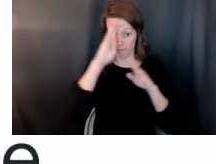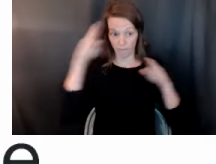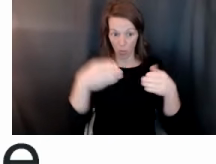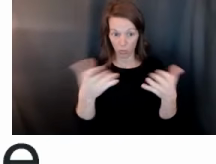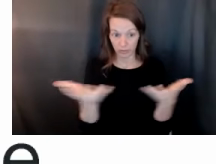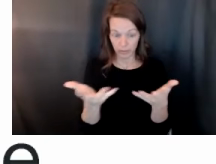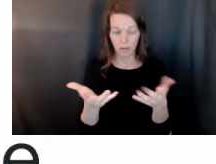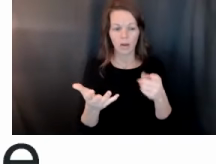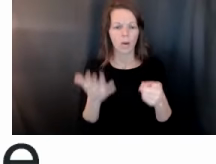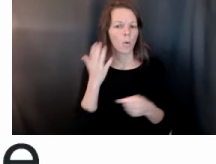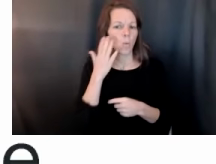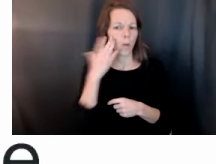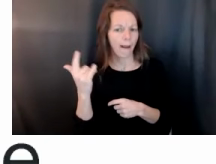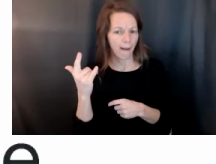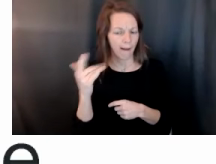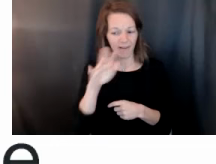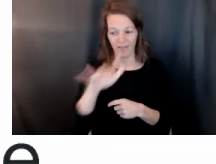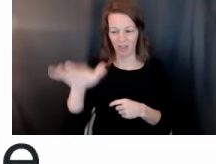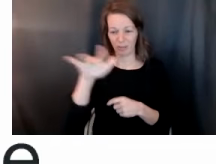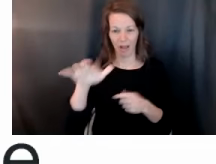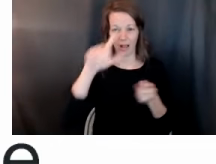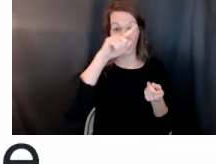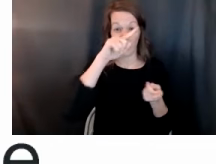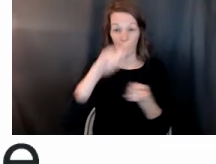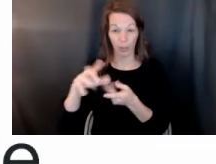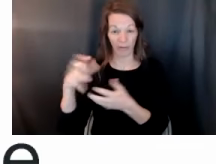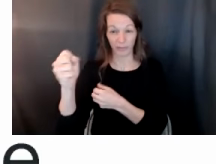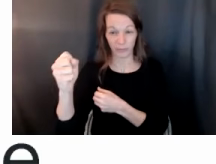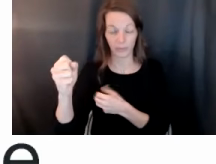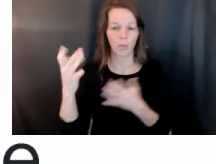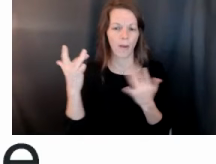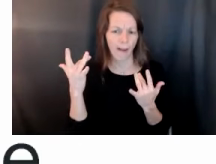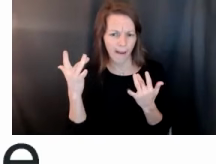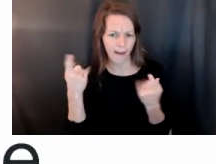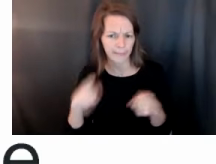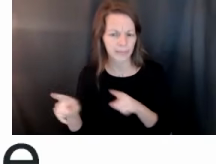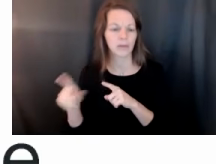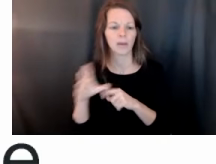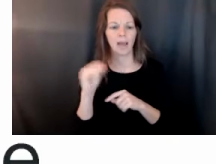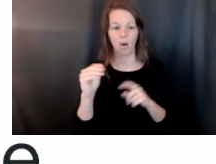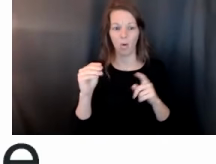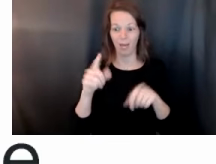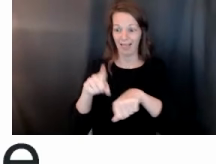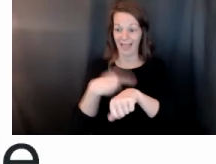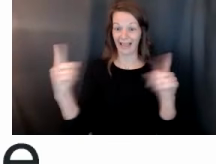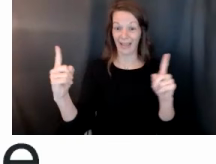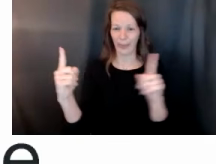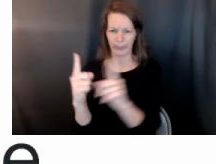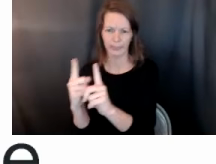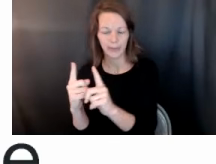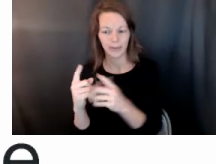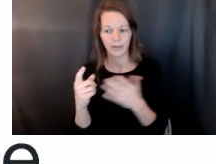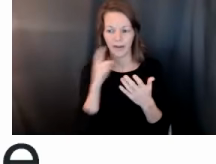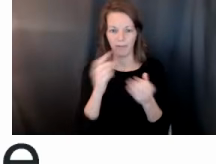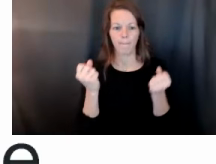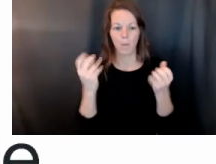how wide patterns in fingerspelled word length occur and how this length reduction proceeds across multiple